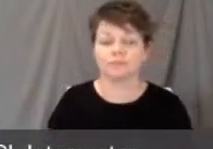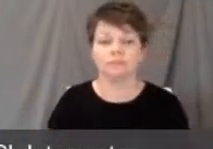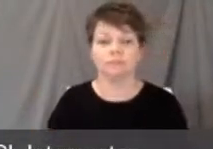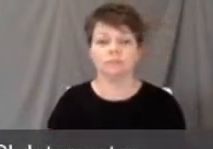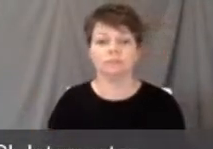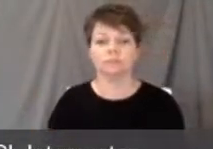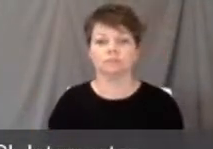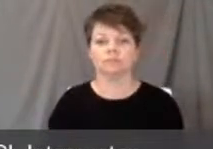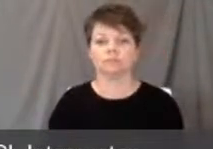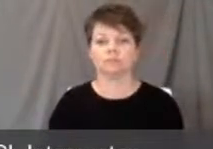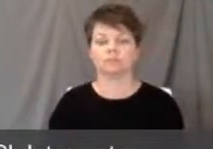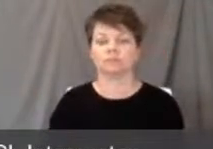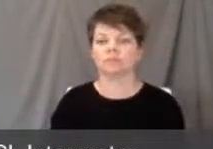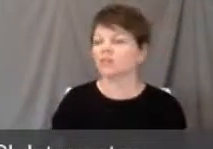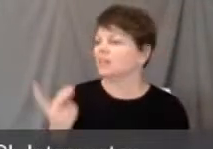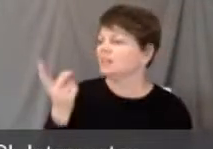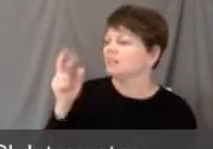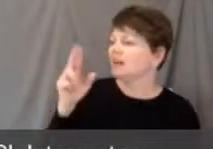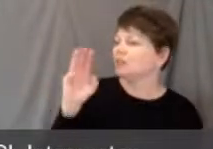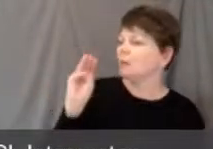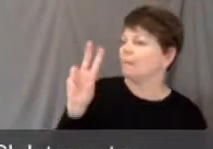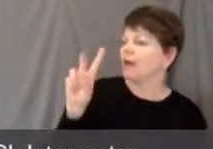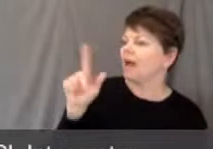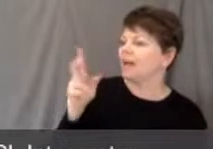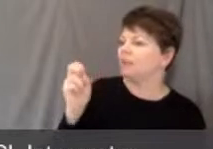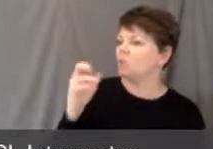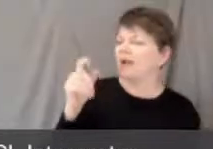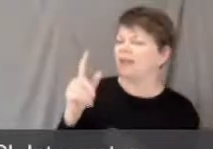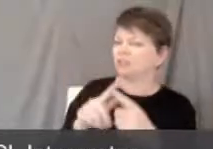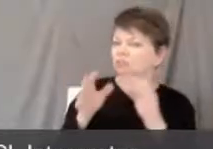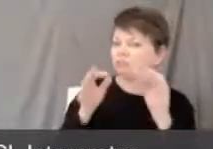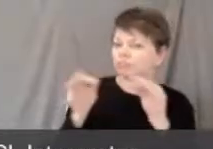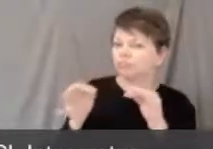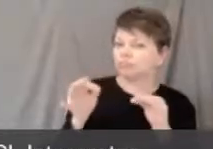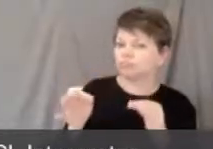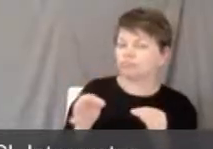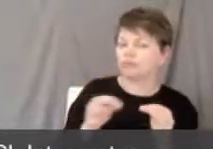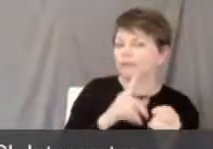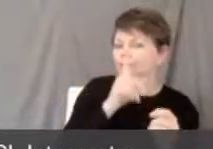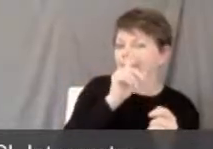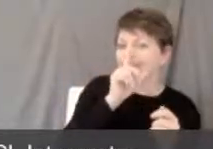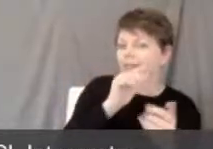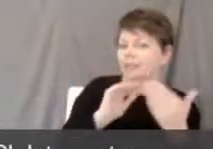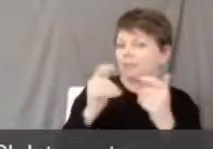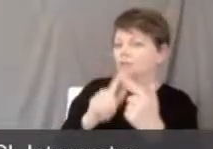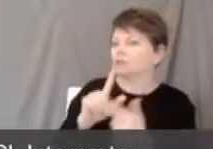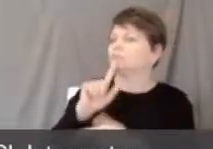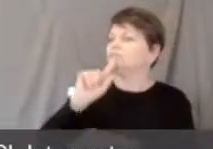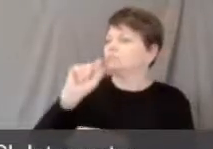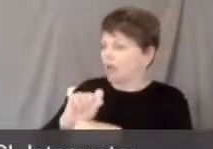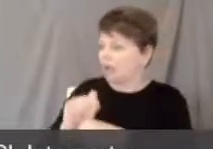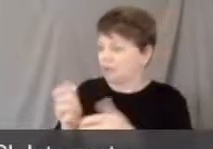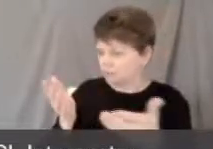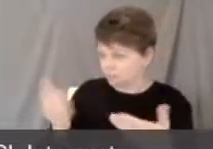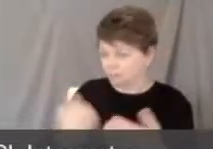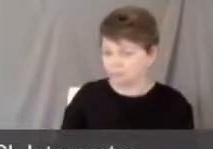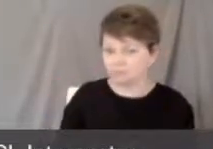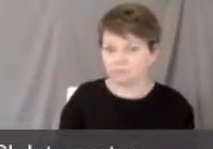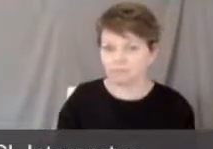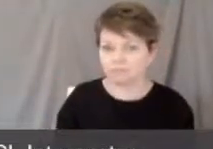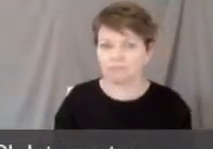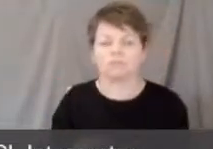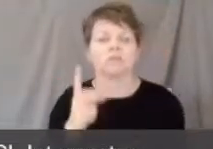And Dr. Mudge, I don't know if you want to take a little bit of time to talk through these myths versus facts. I think it's really helpful. Yeah, we've touched on a few, but